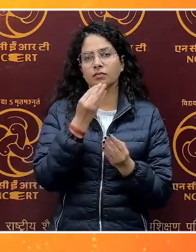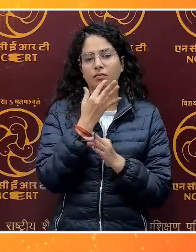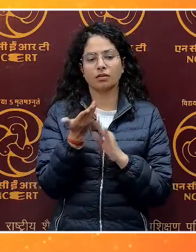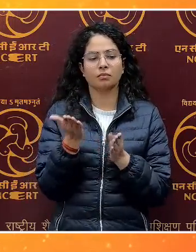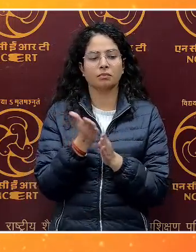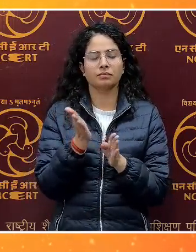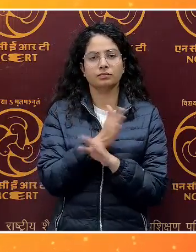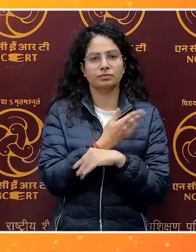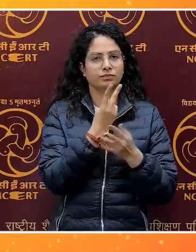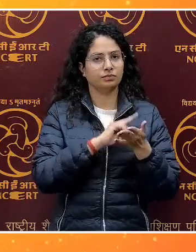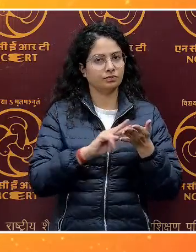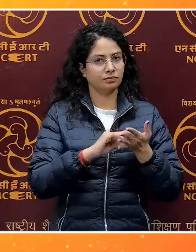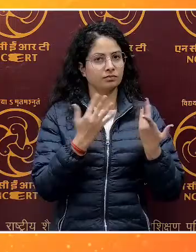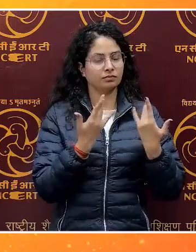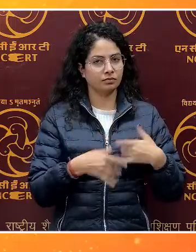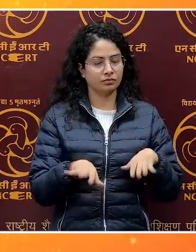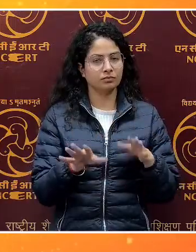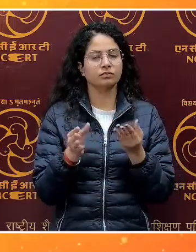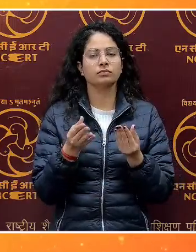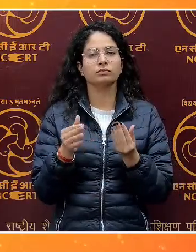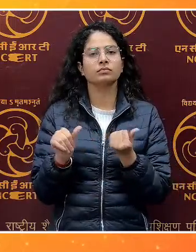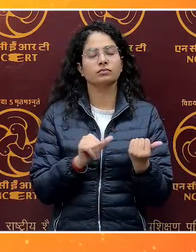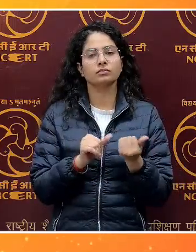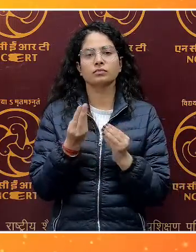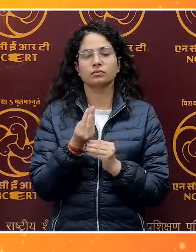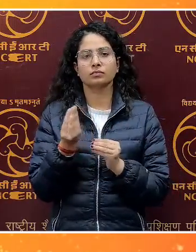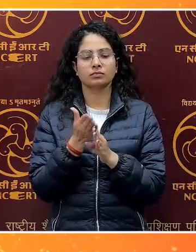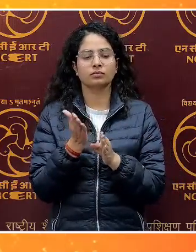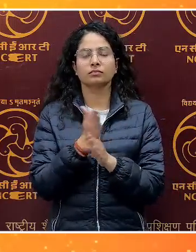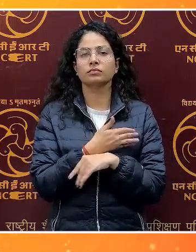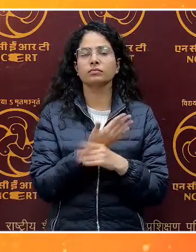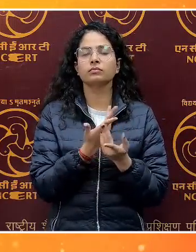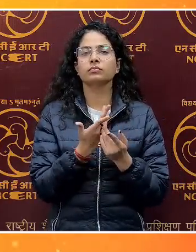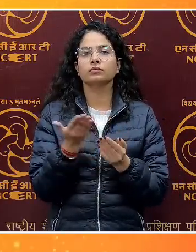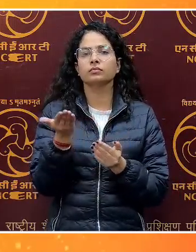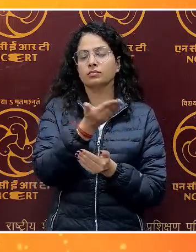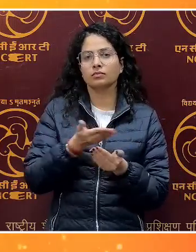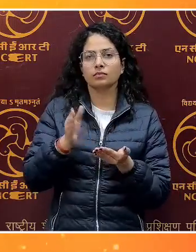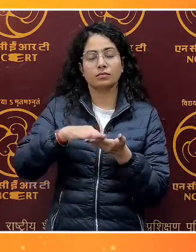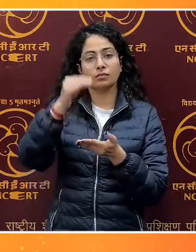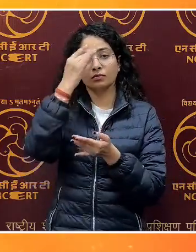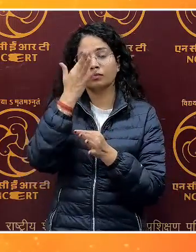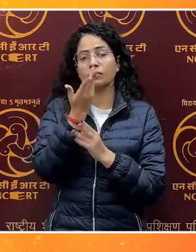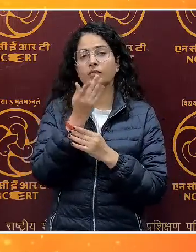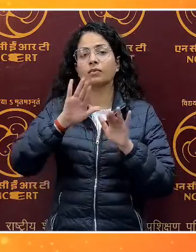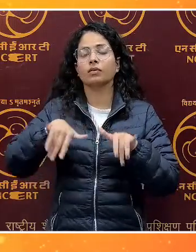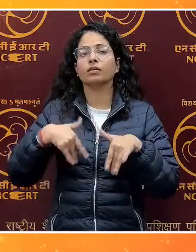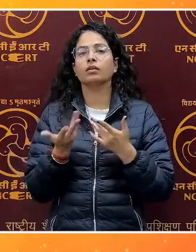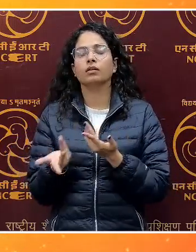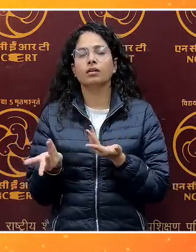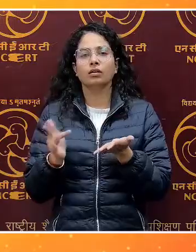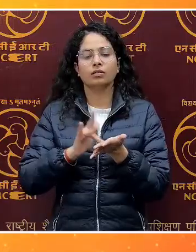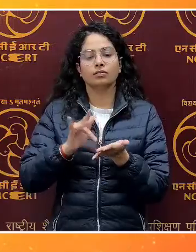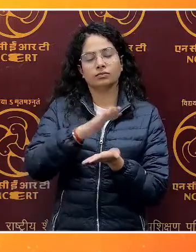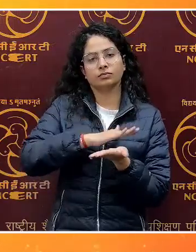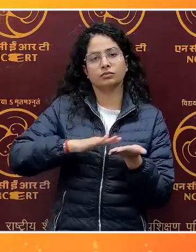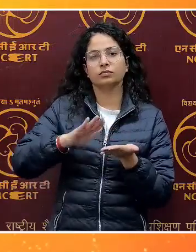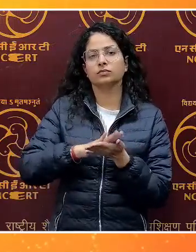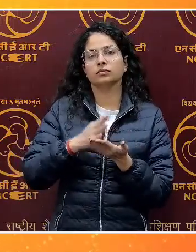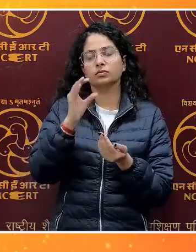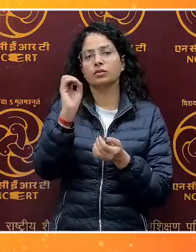recapitulate the first session, ma'am? Sure, Renu. In the previous session, children had learnt about how to calculate the surface areas